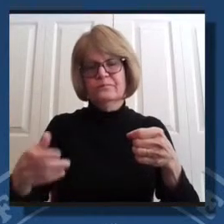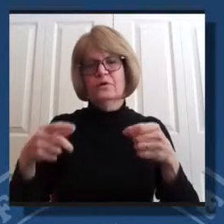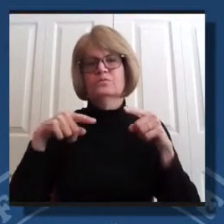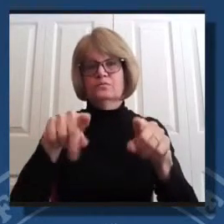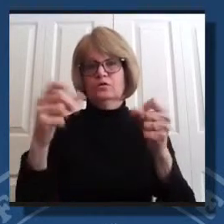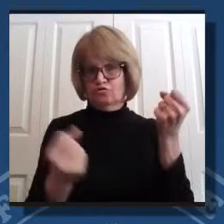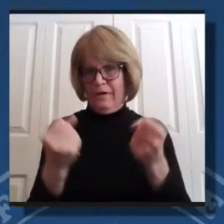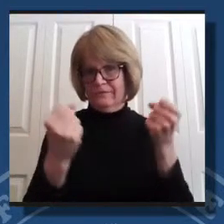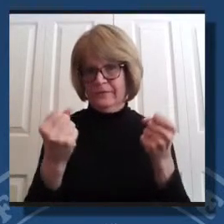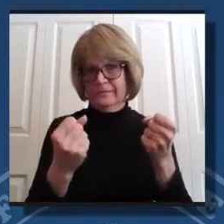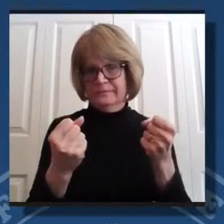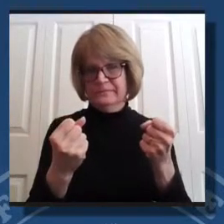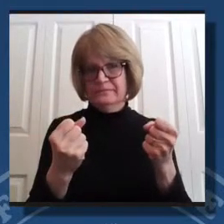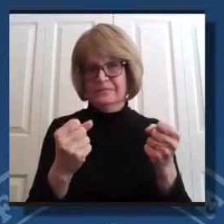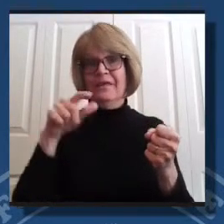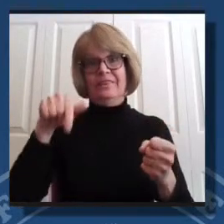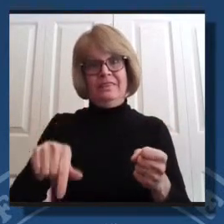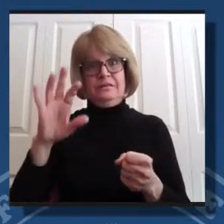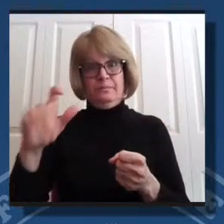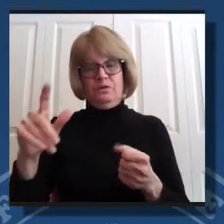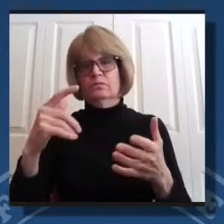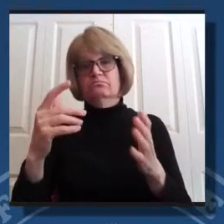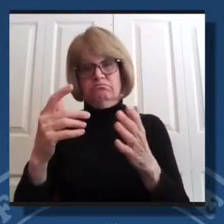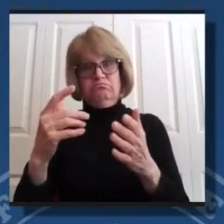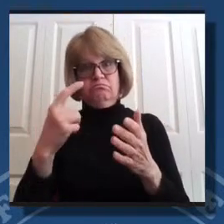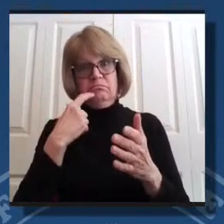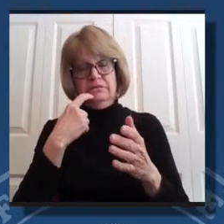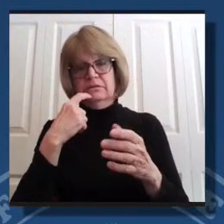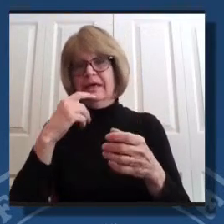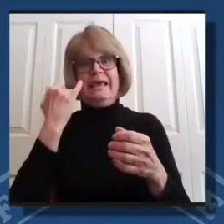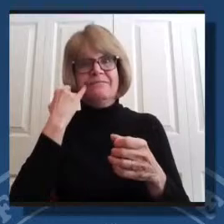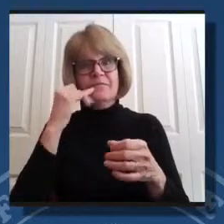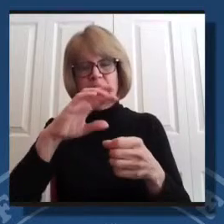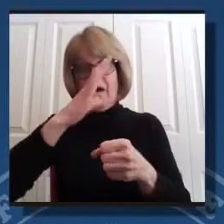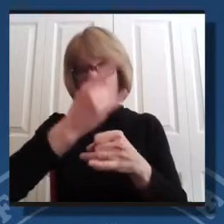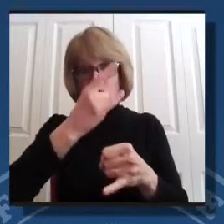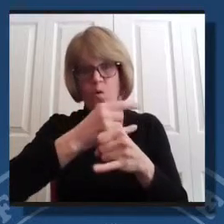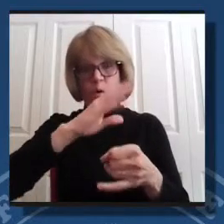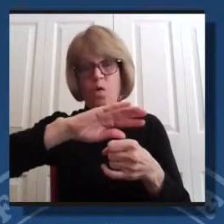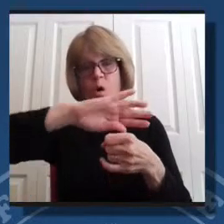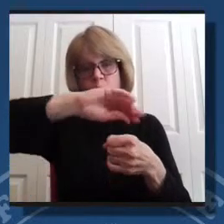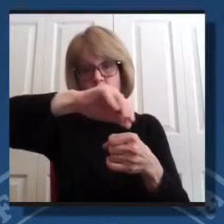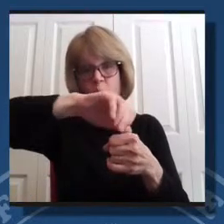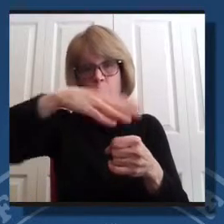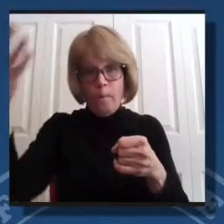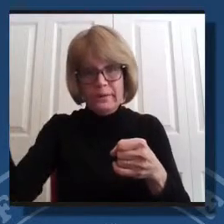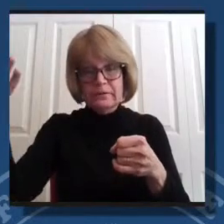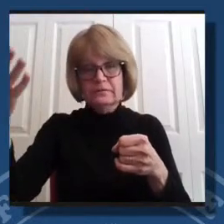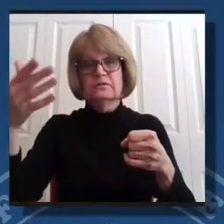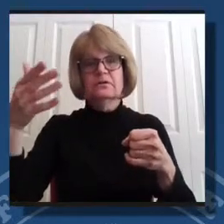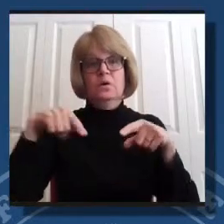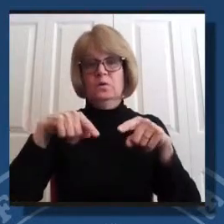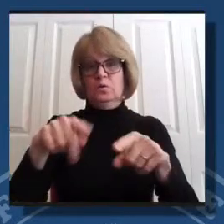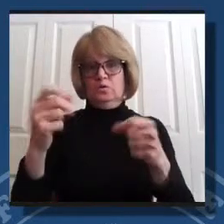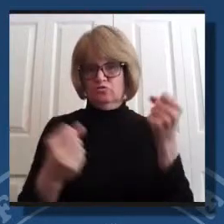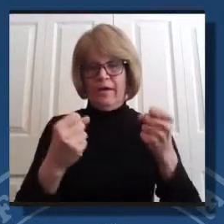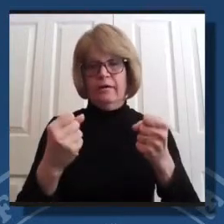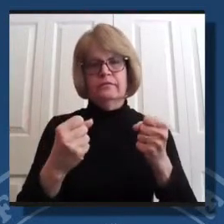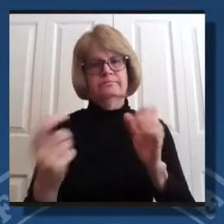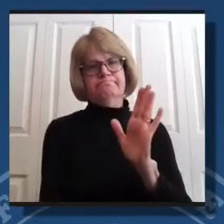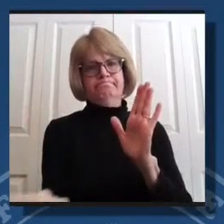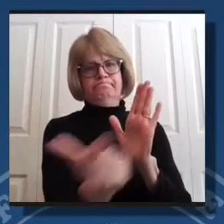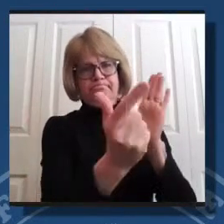that we are against anyone having an open container of alcohol in a vehicle. This closes a